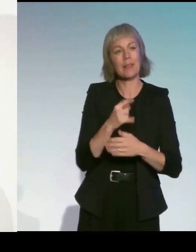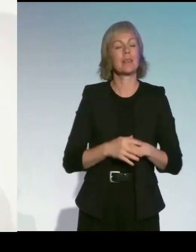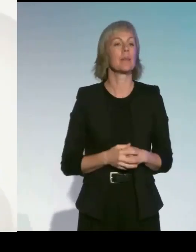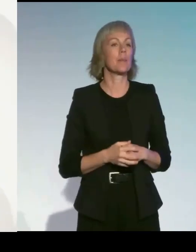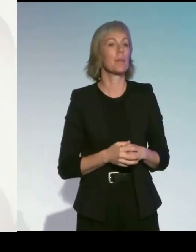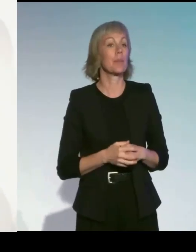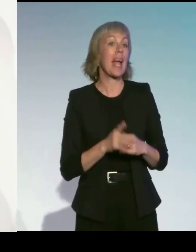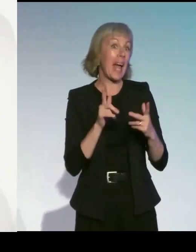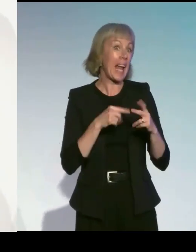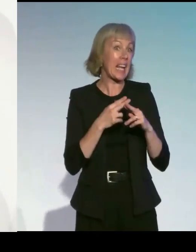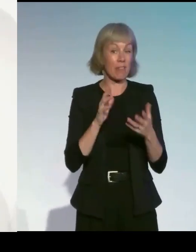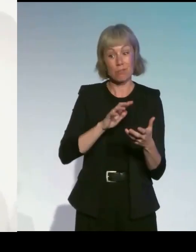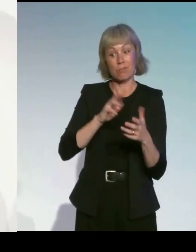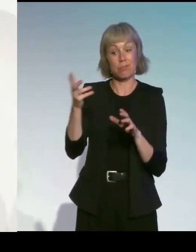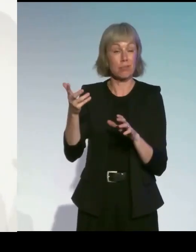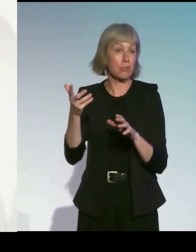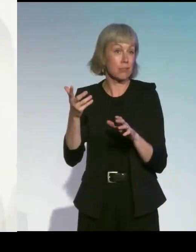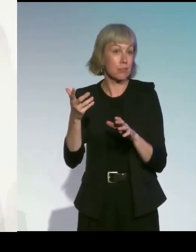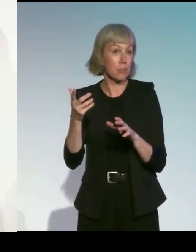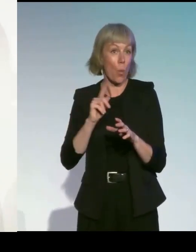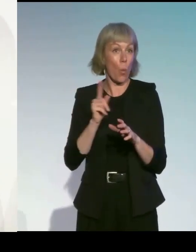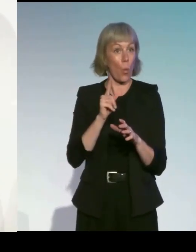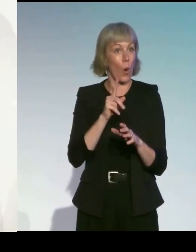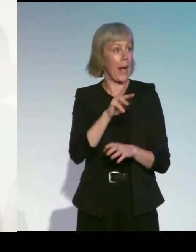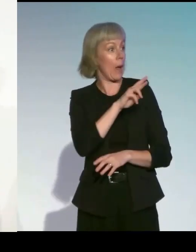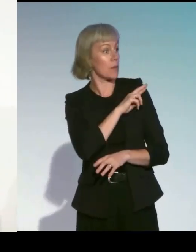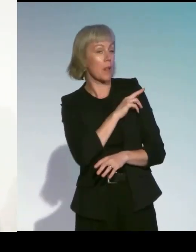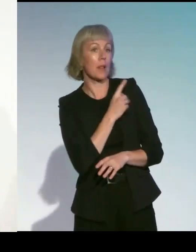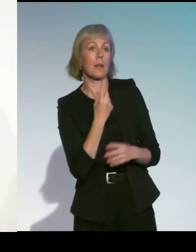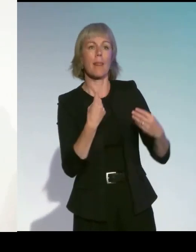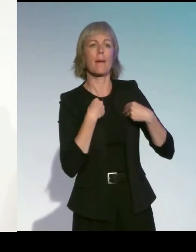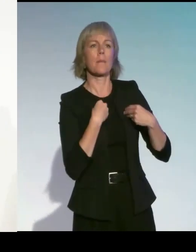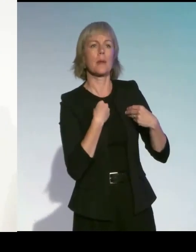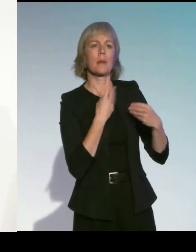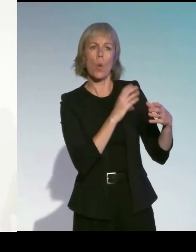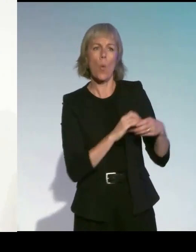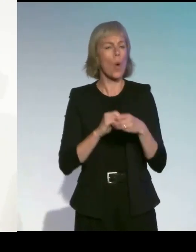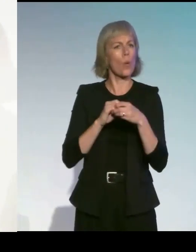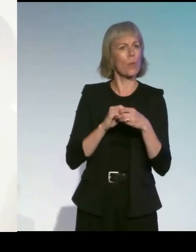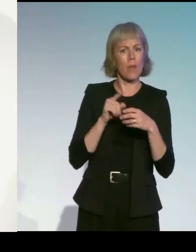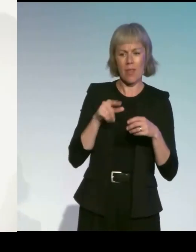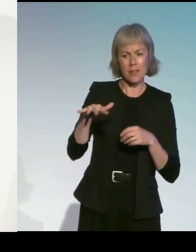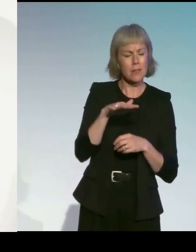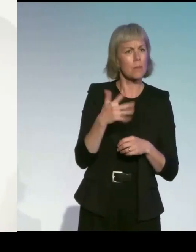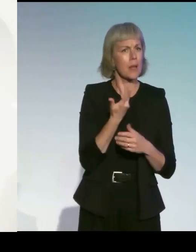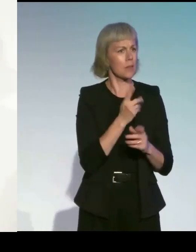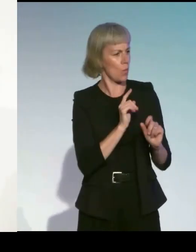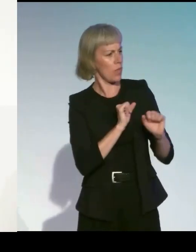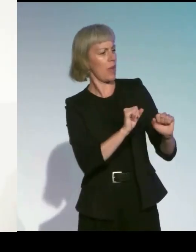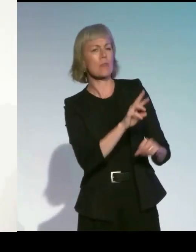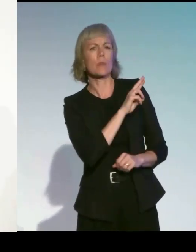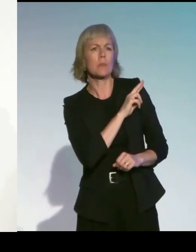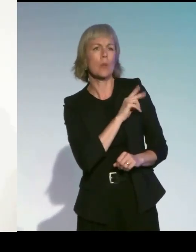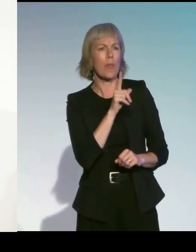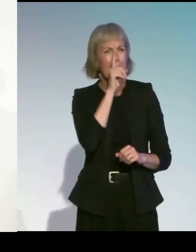inevitably that goes wrong, what are the accountability measures that happen that can have perhaps a more transformative